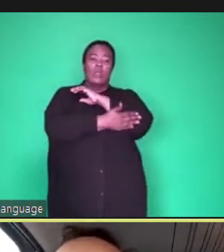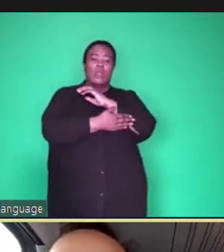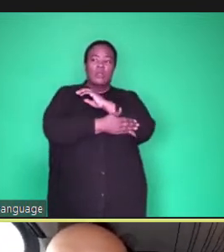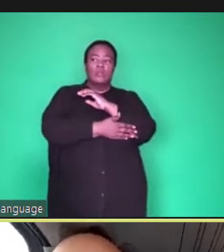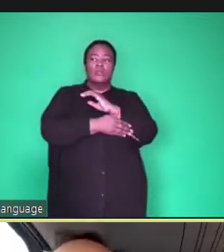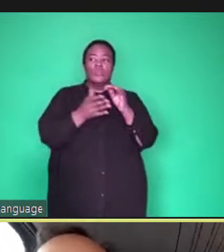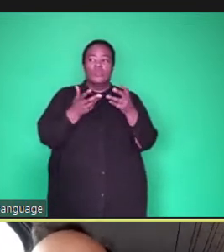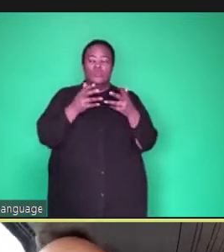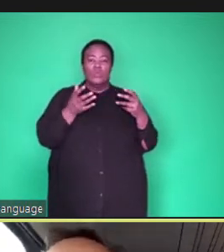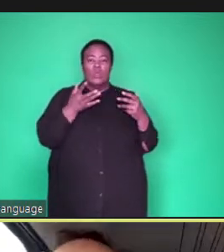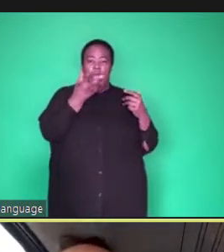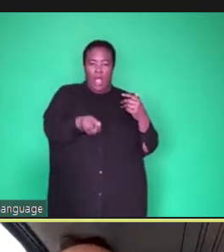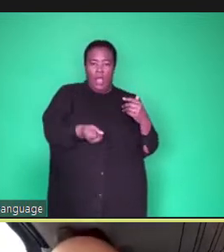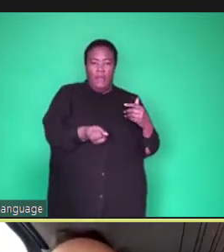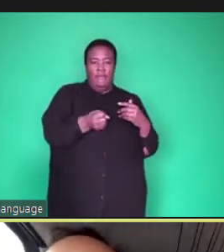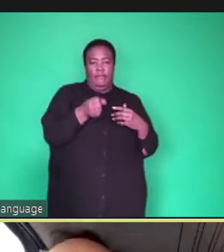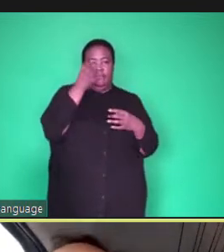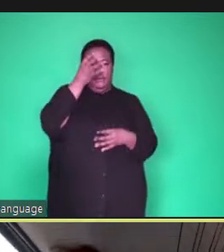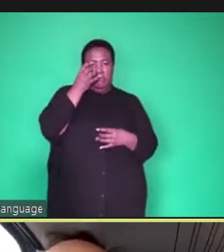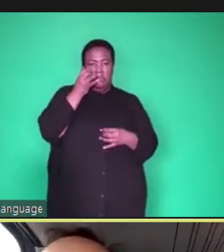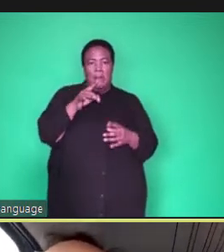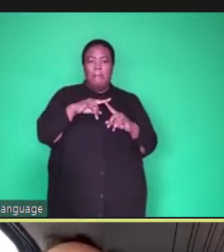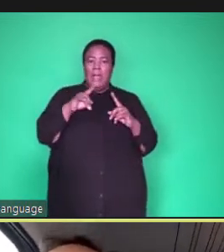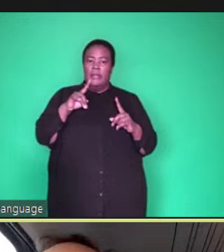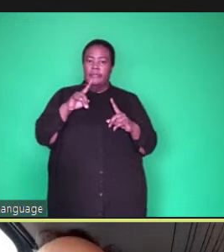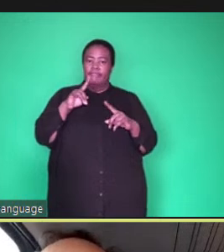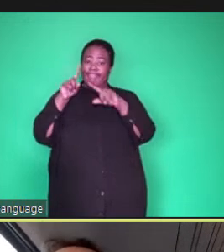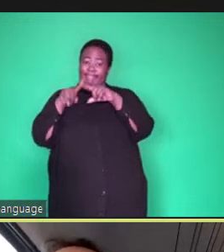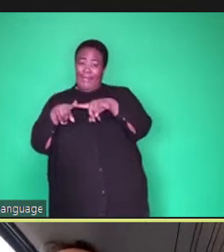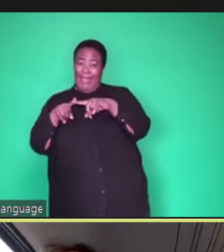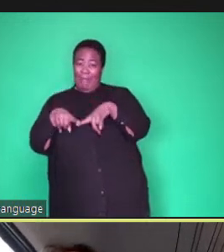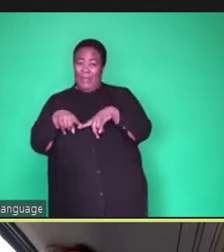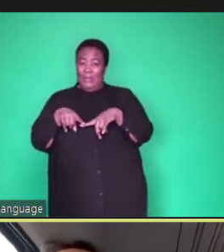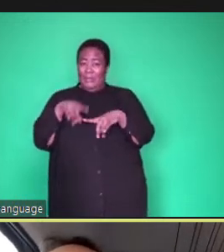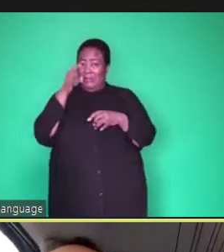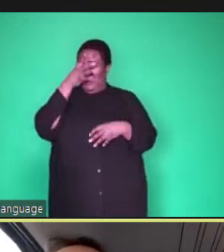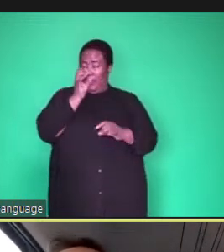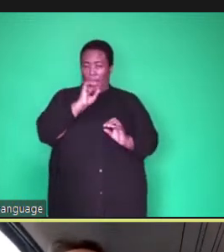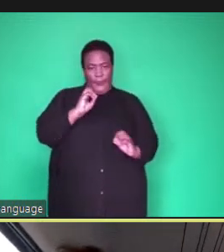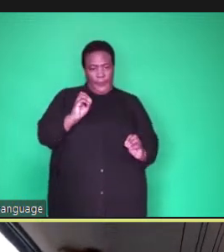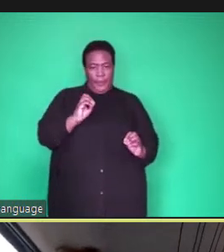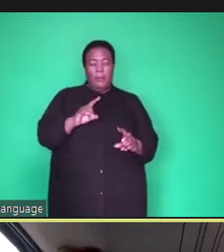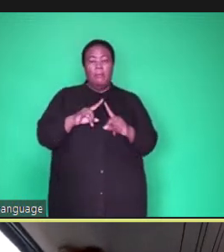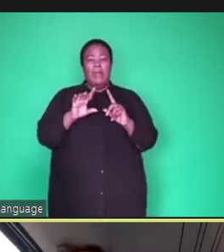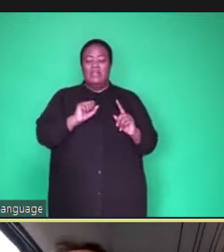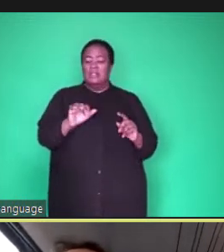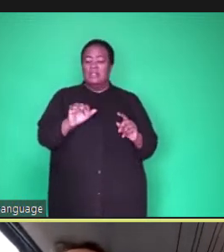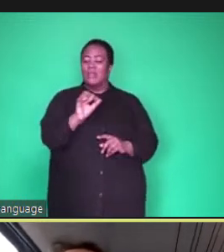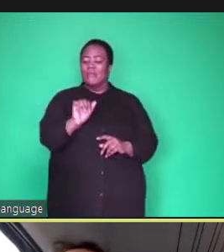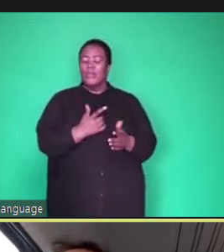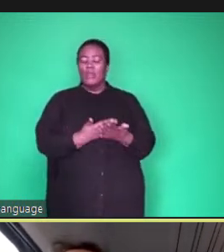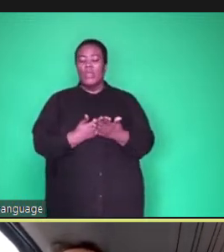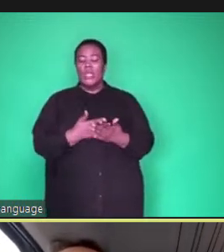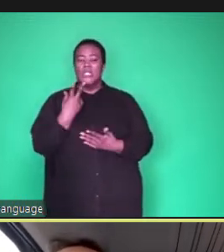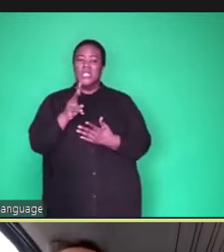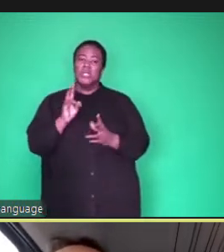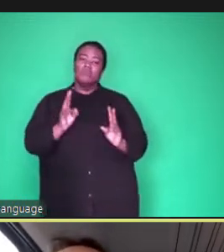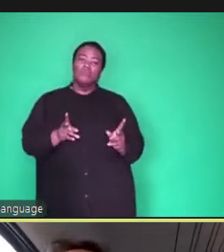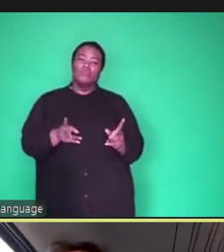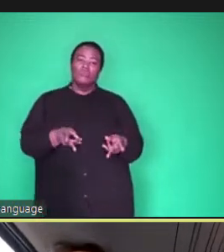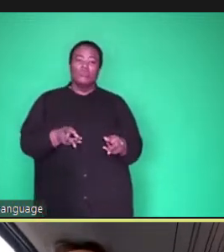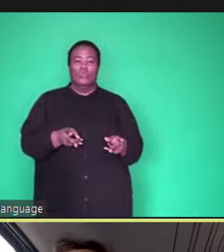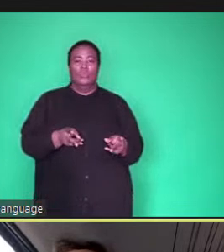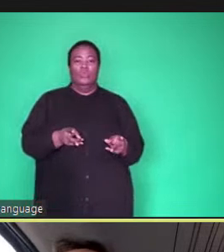imputed data, so less reliable data. For South Africa, you can see that on average, over